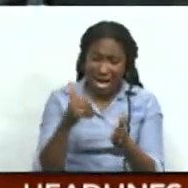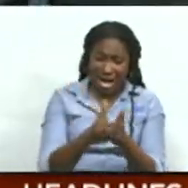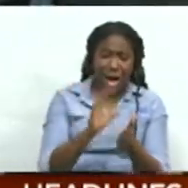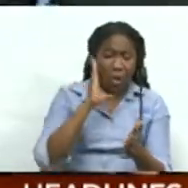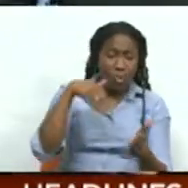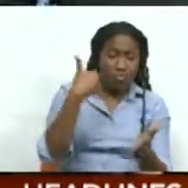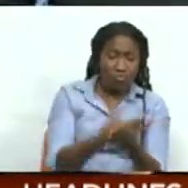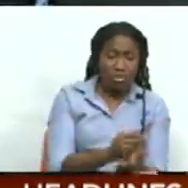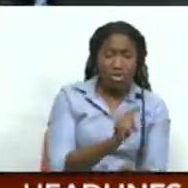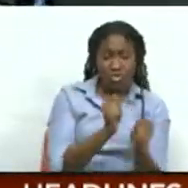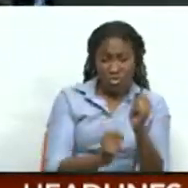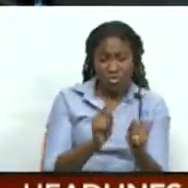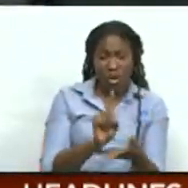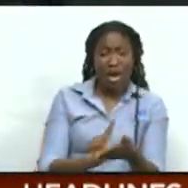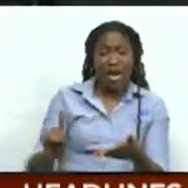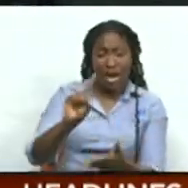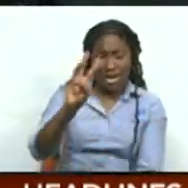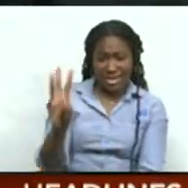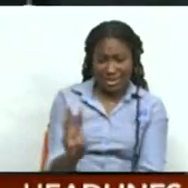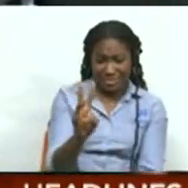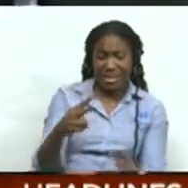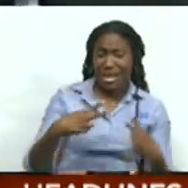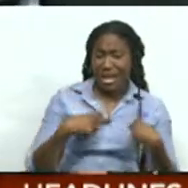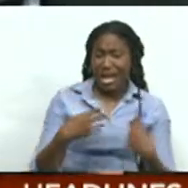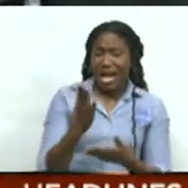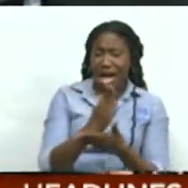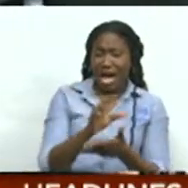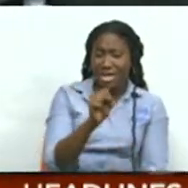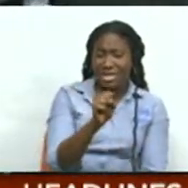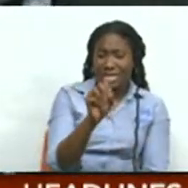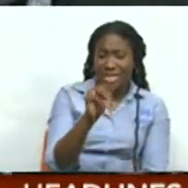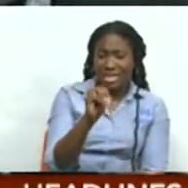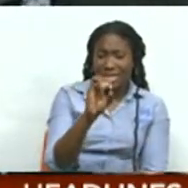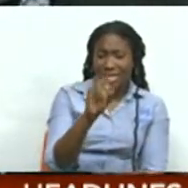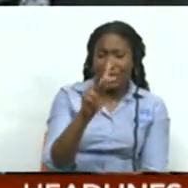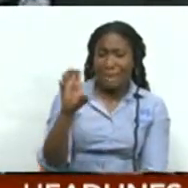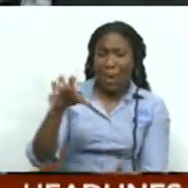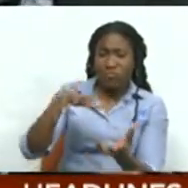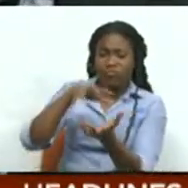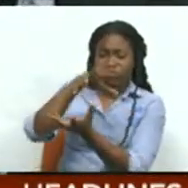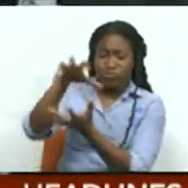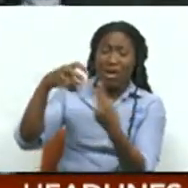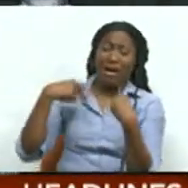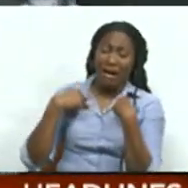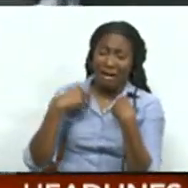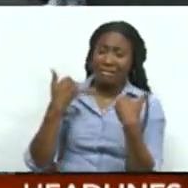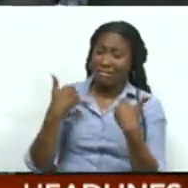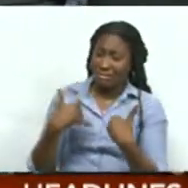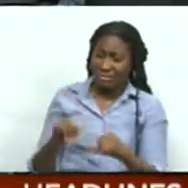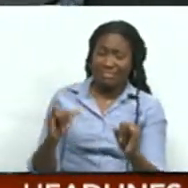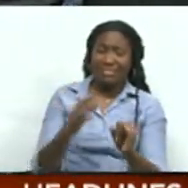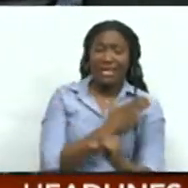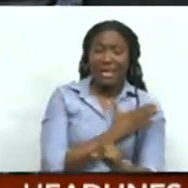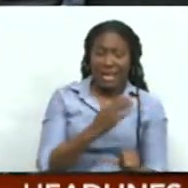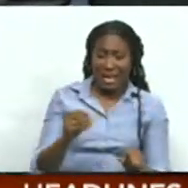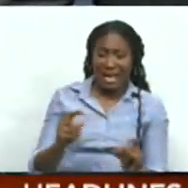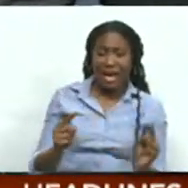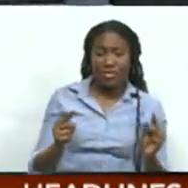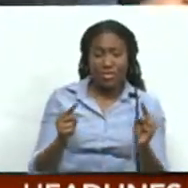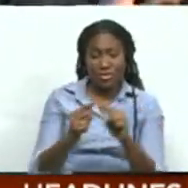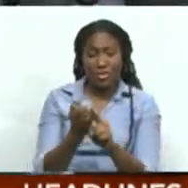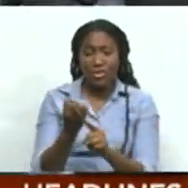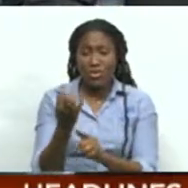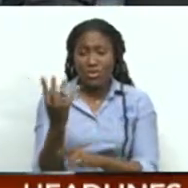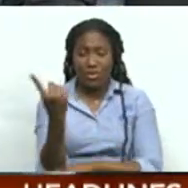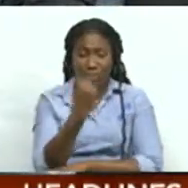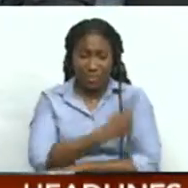of next week. Now we still have quite a bit of smoke in the atmosphere, and that has affected our air quality today and through the next couple of days.